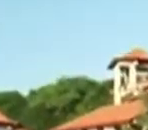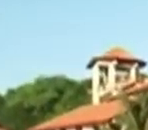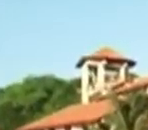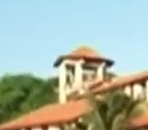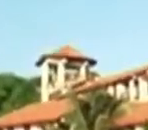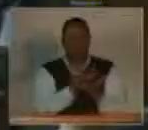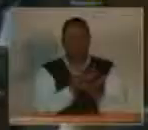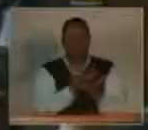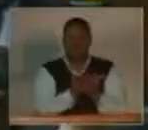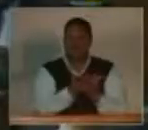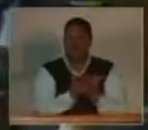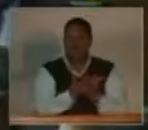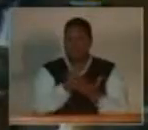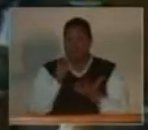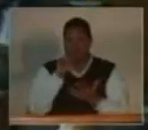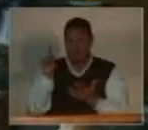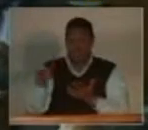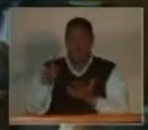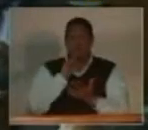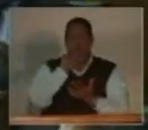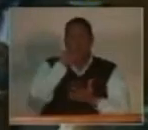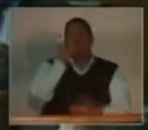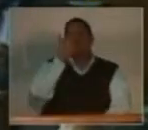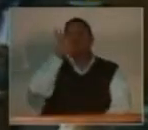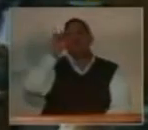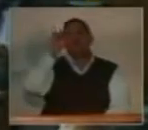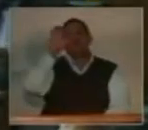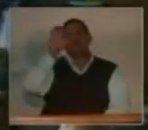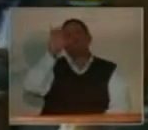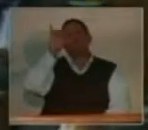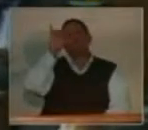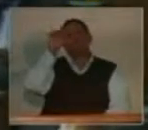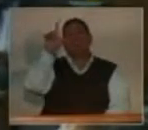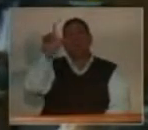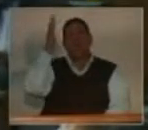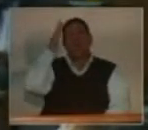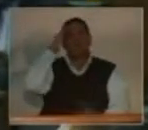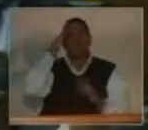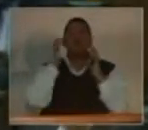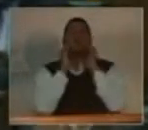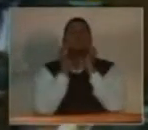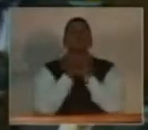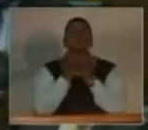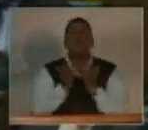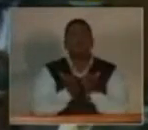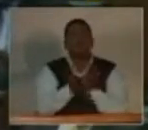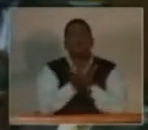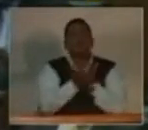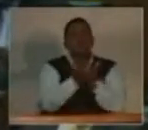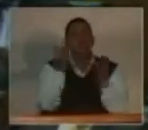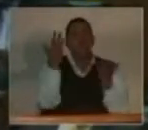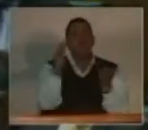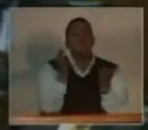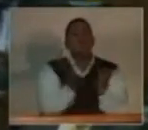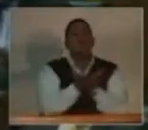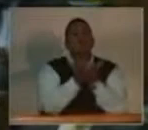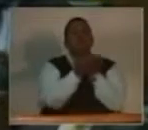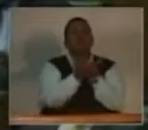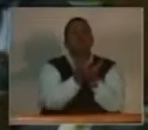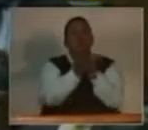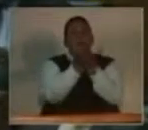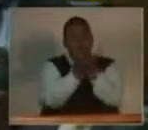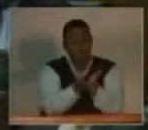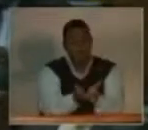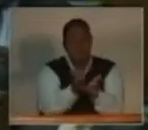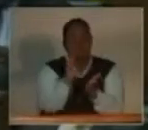the move. The Luis Cristal, also known as Cuba Cruises, already home ports here in Montego